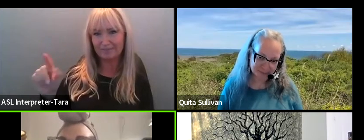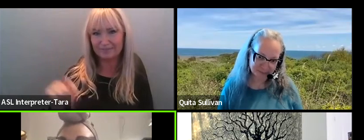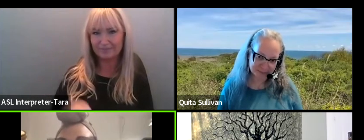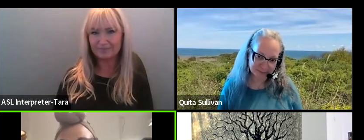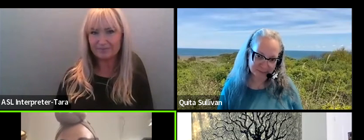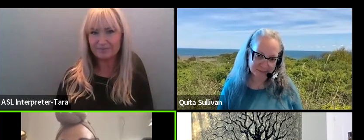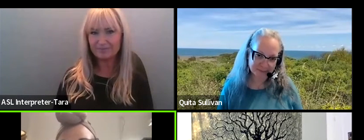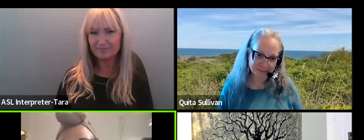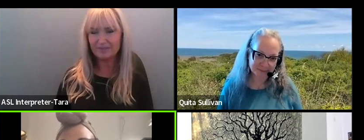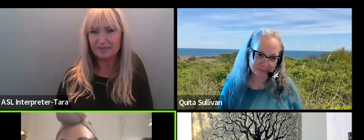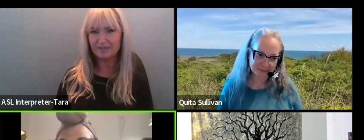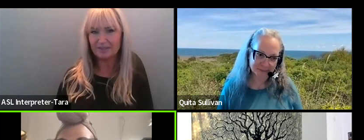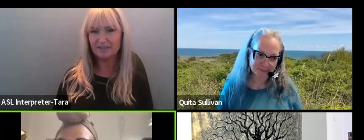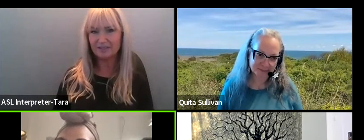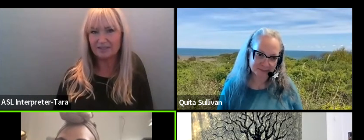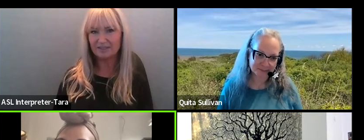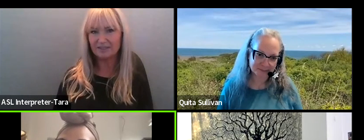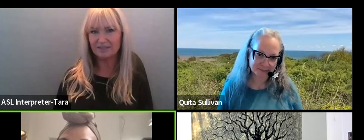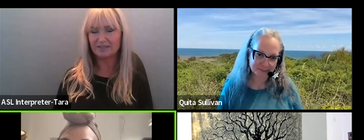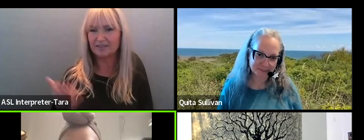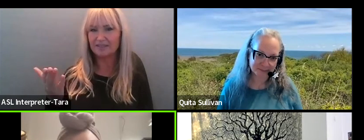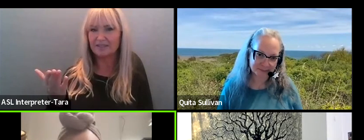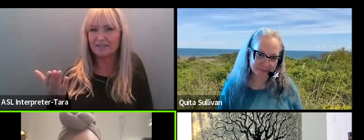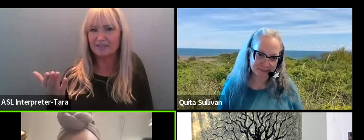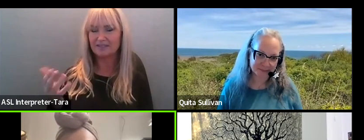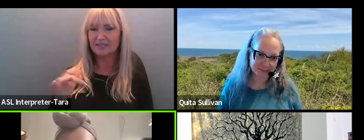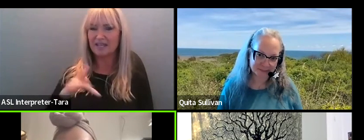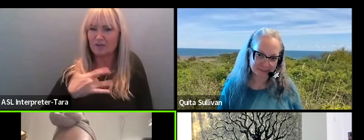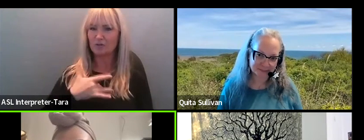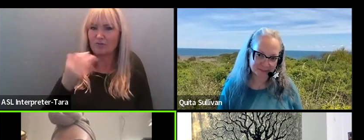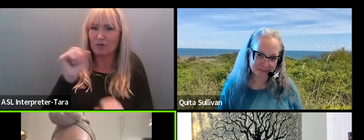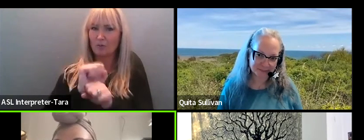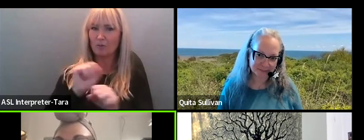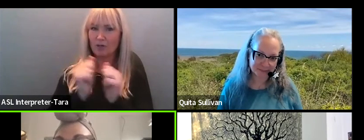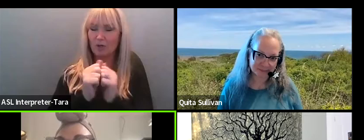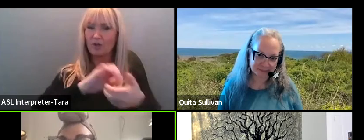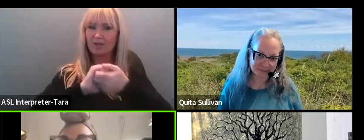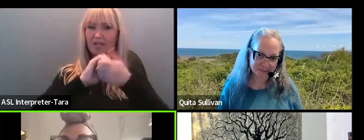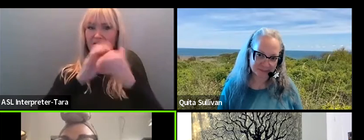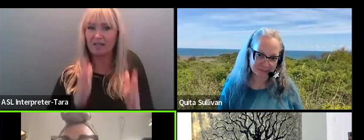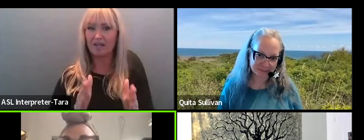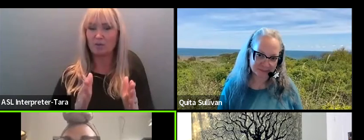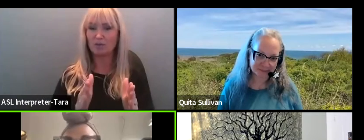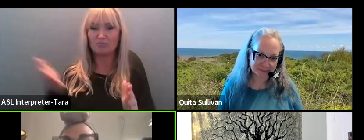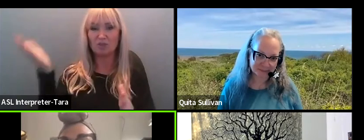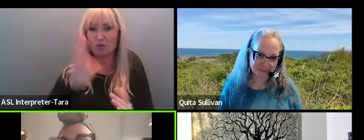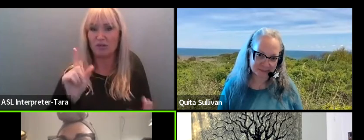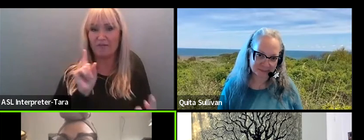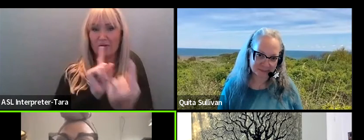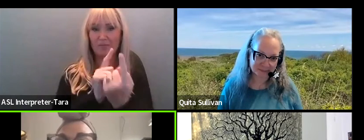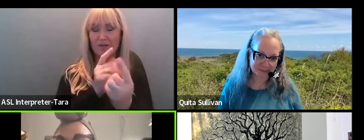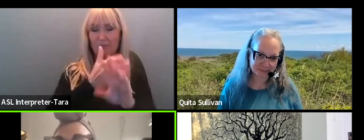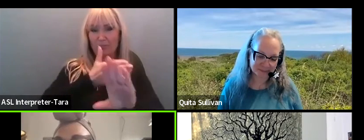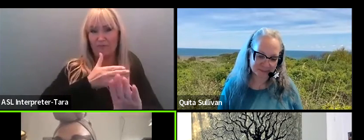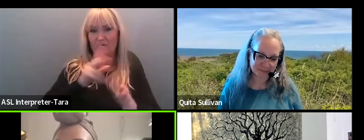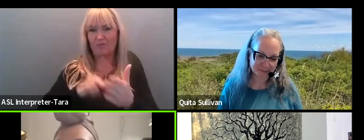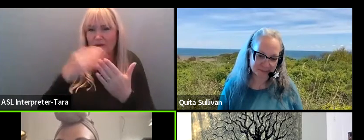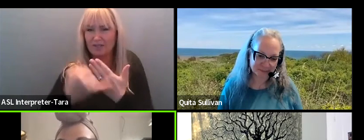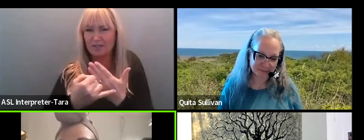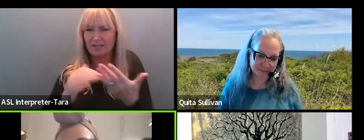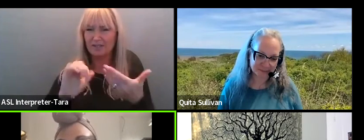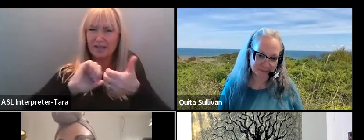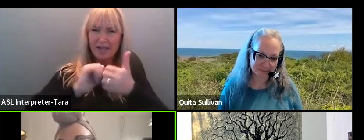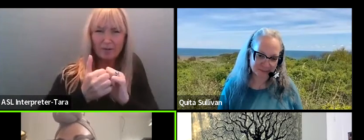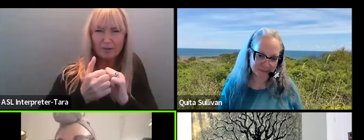what was it like to work with a collaborator you didn't know prior to this project? And you know, how did y'all end up